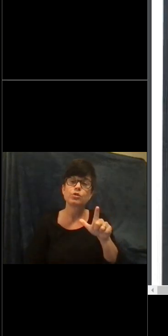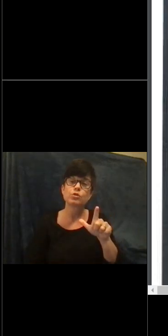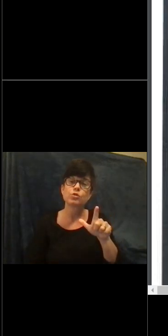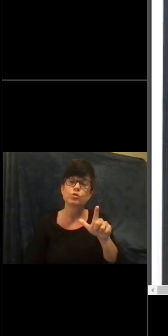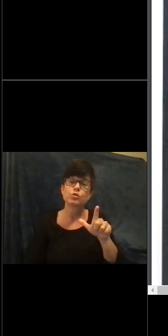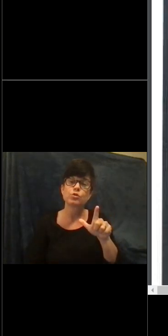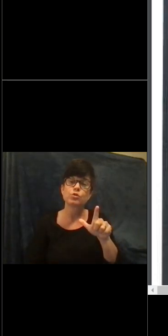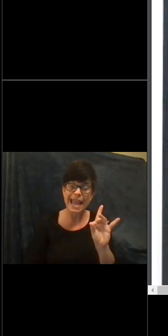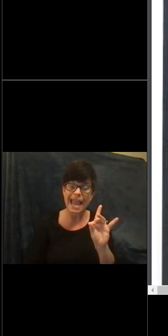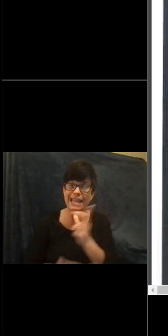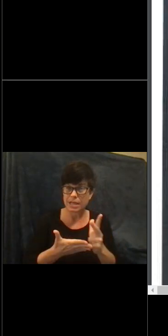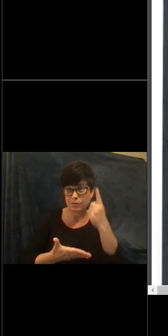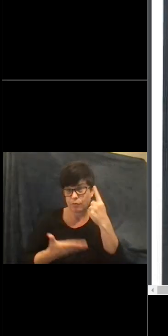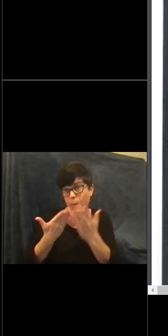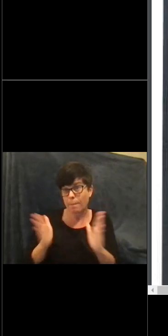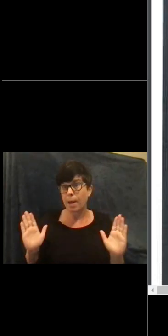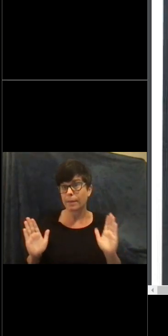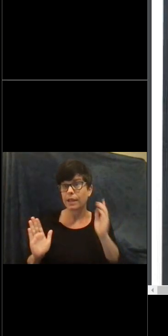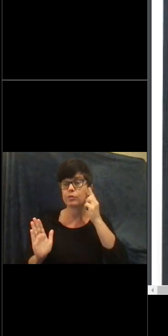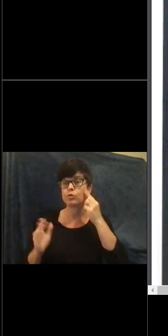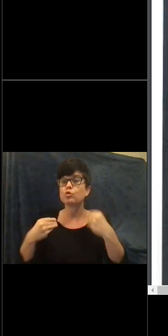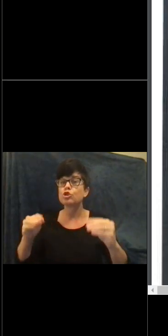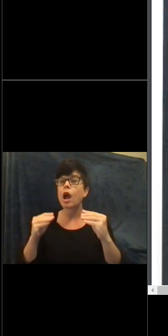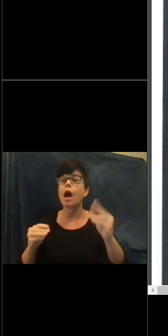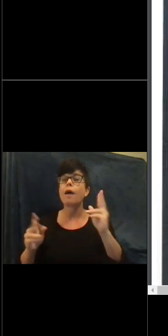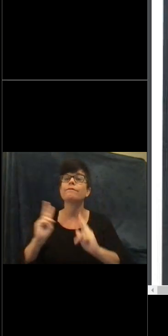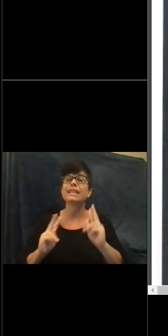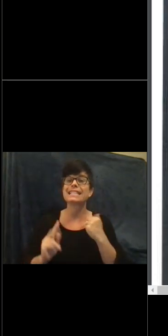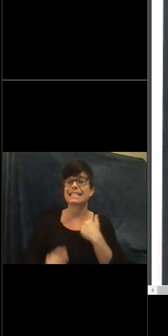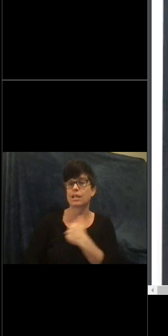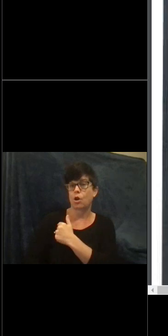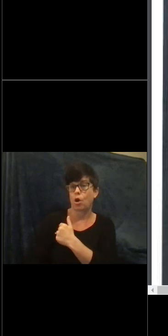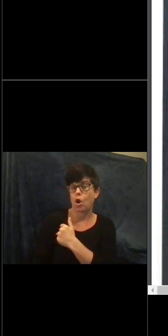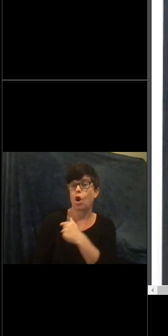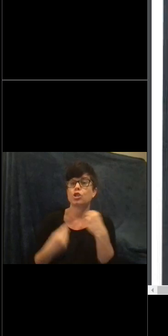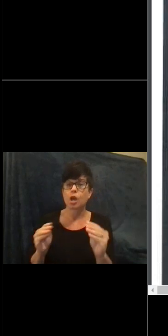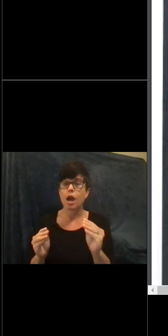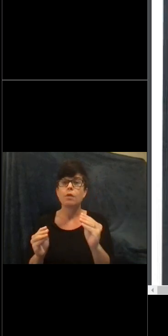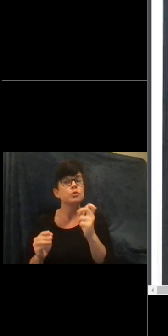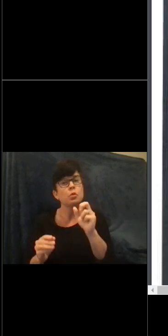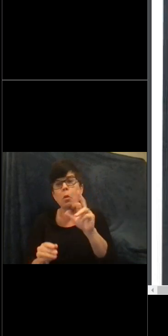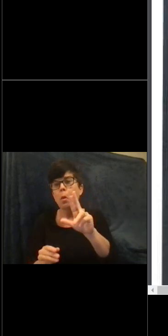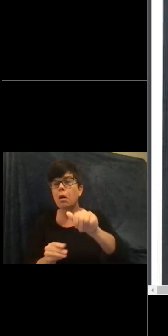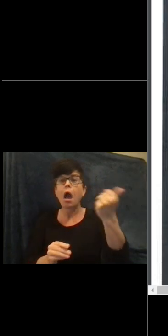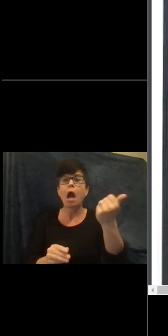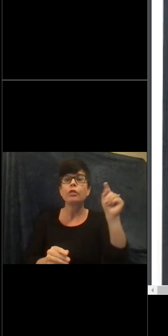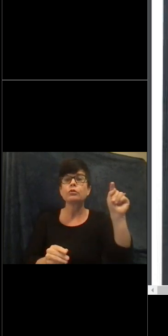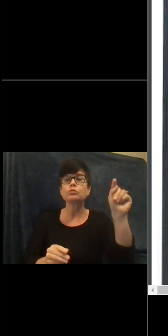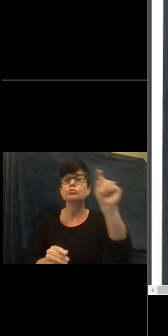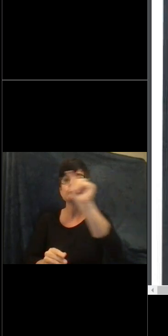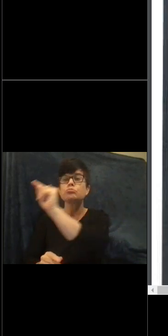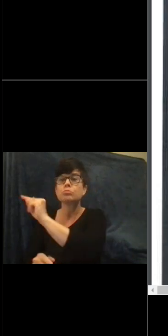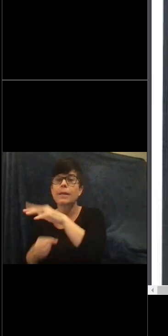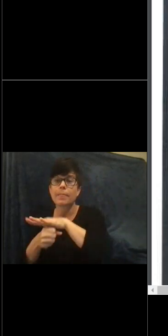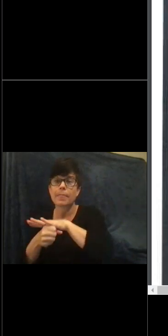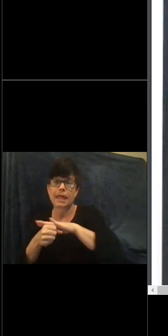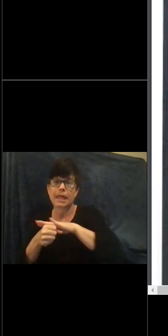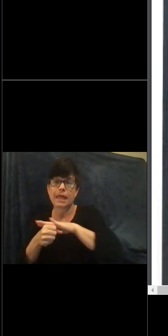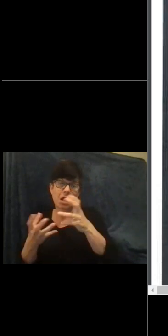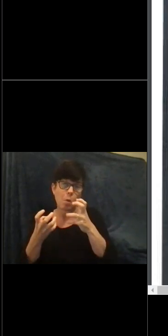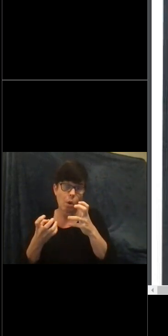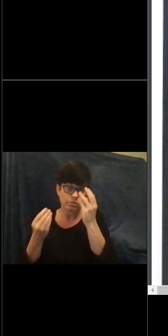for the public to visit our retail and or other retailers in the area. So I just wanted to point that